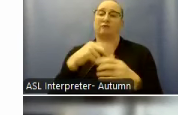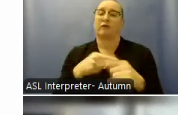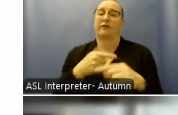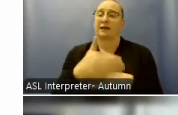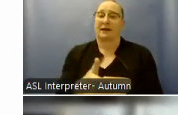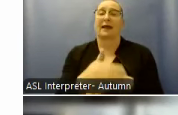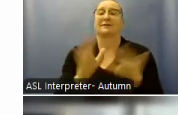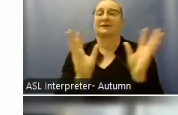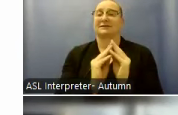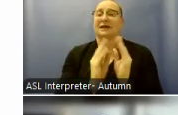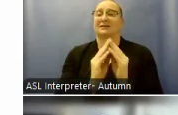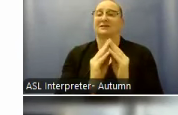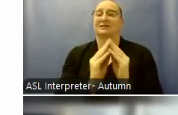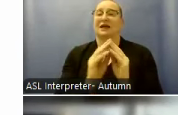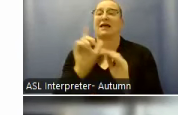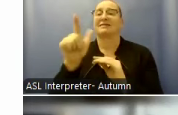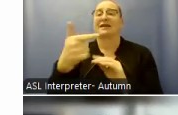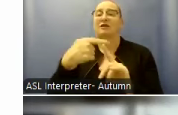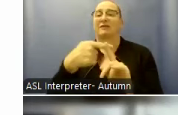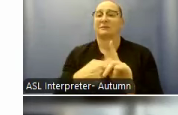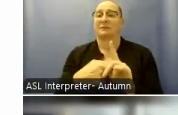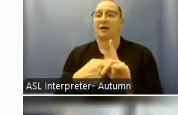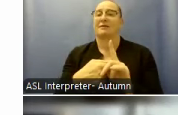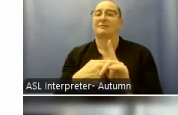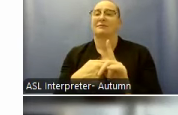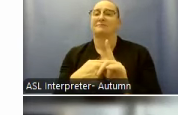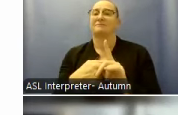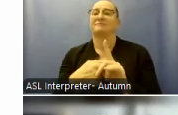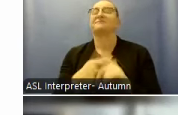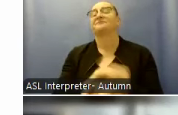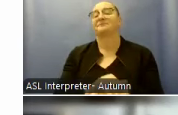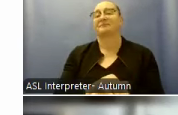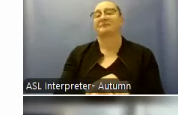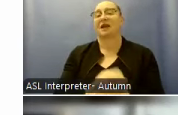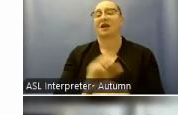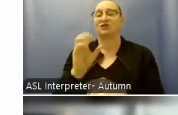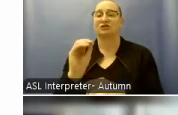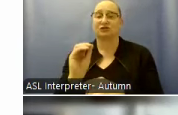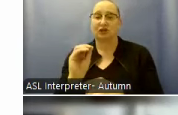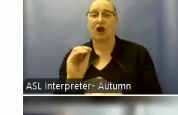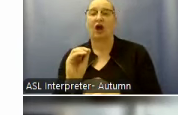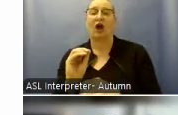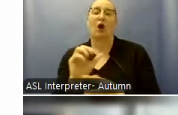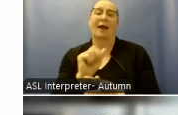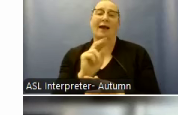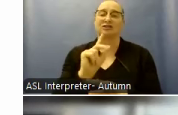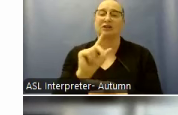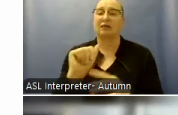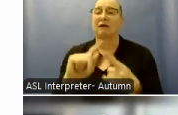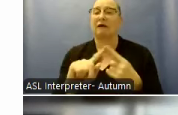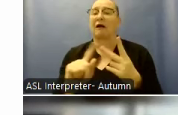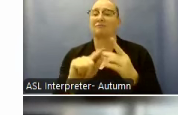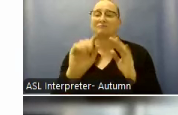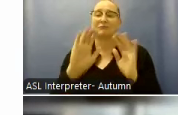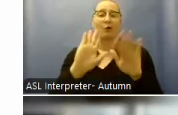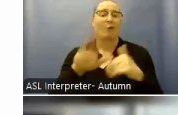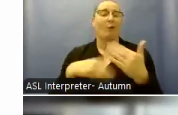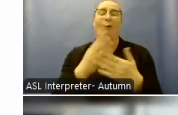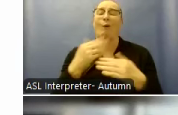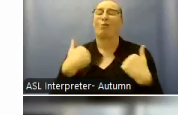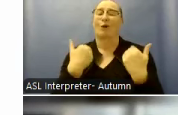session later this month in our IG Live. So, Ms. Kansas, Angela, all the youth council members,